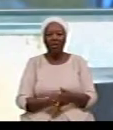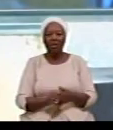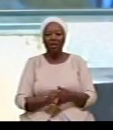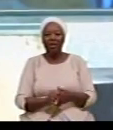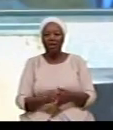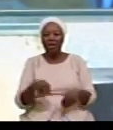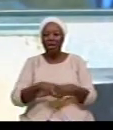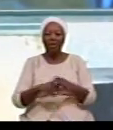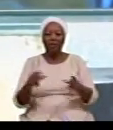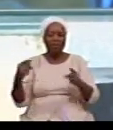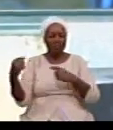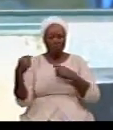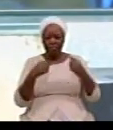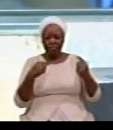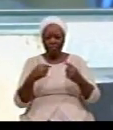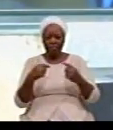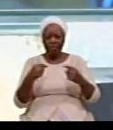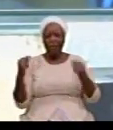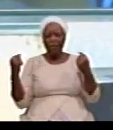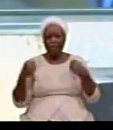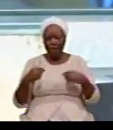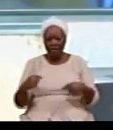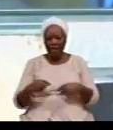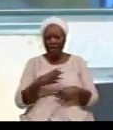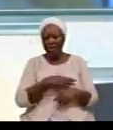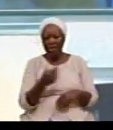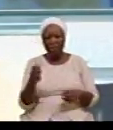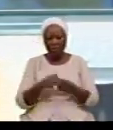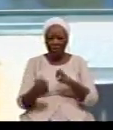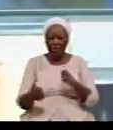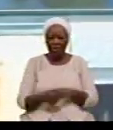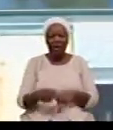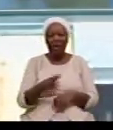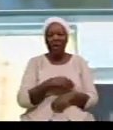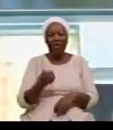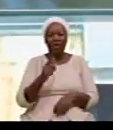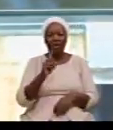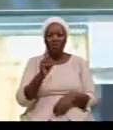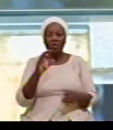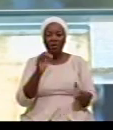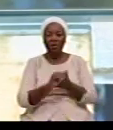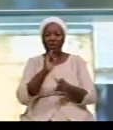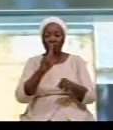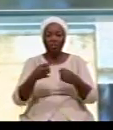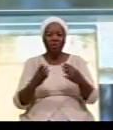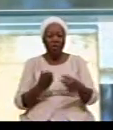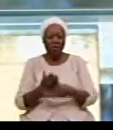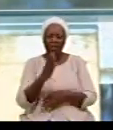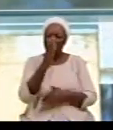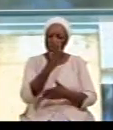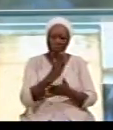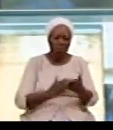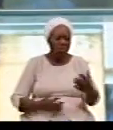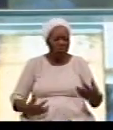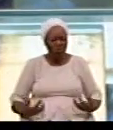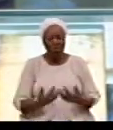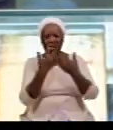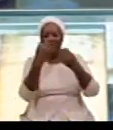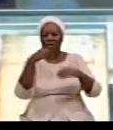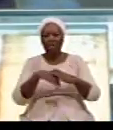for everyone in any adverse situation, and anyone that is going through some challenges in